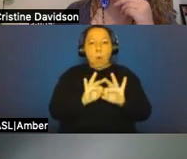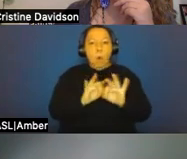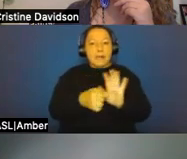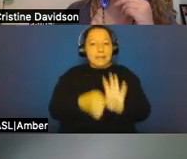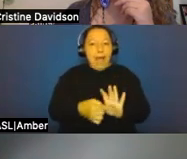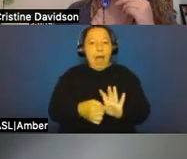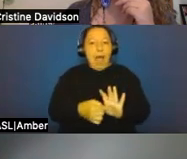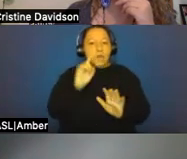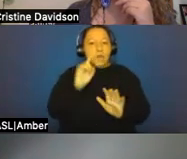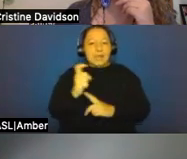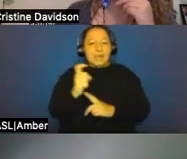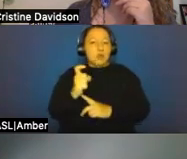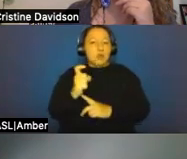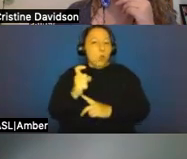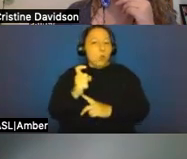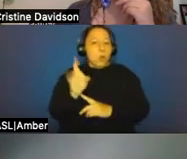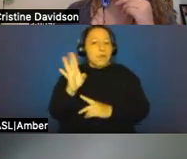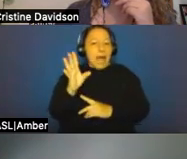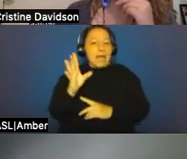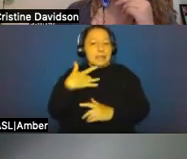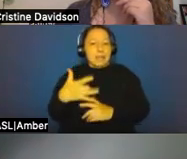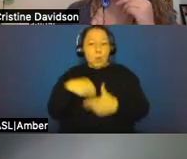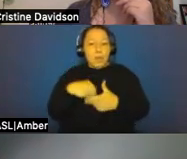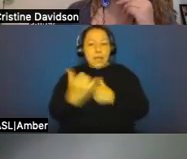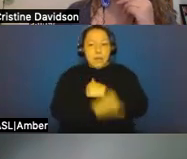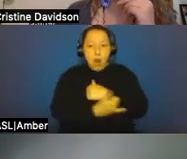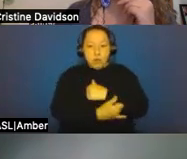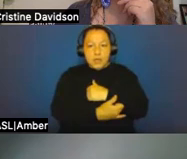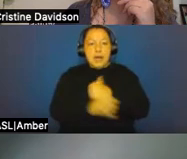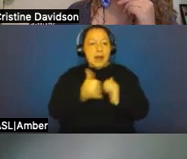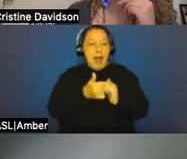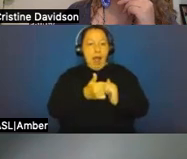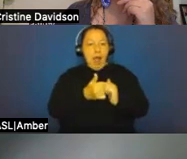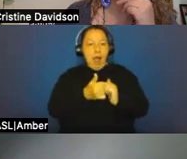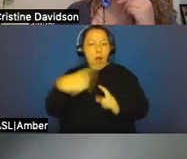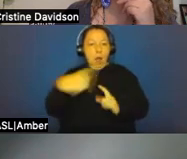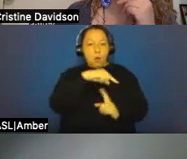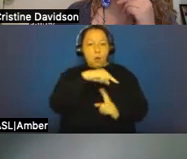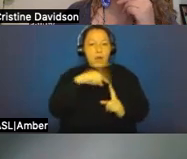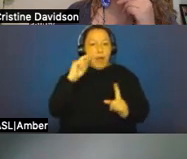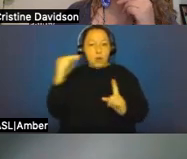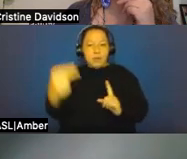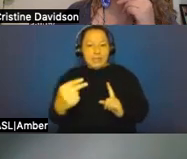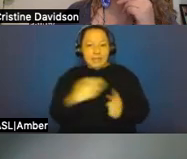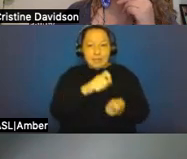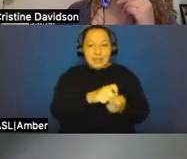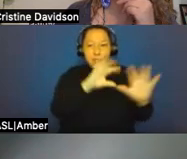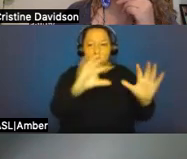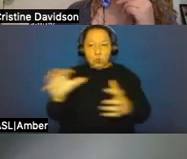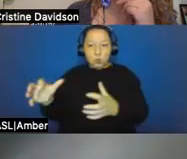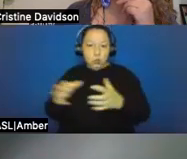usually like in a country, or the way that they look at like specific groups as being